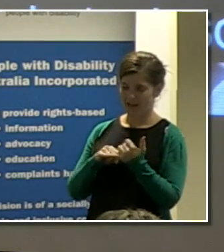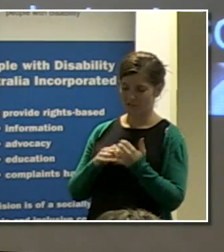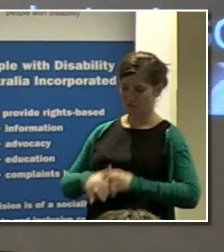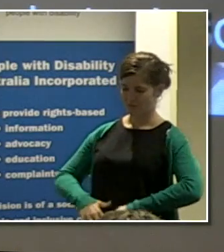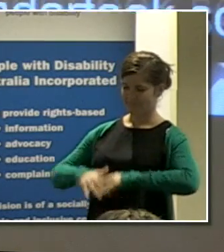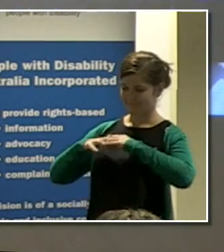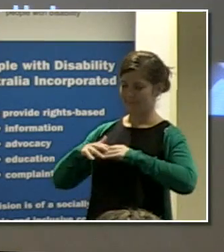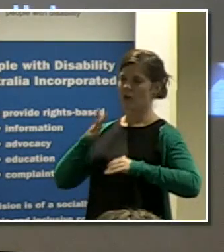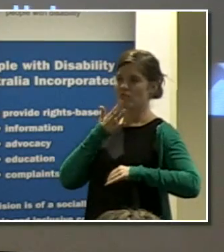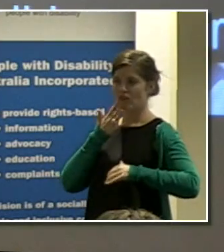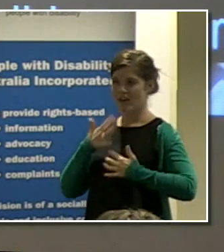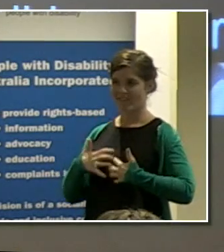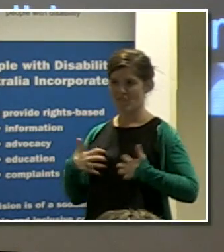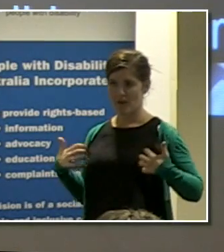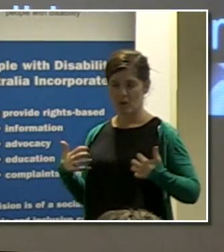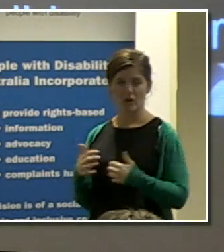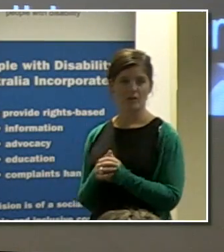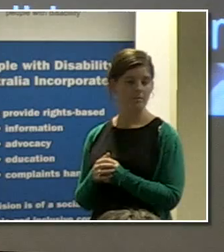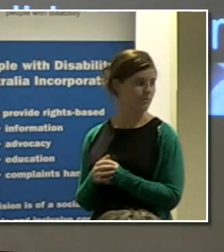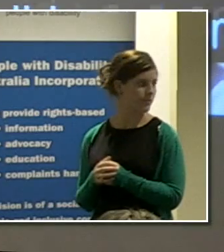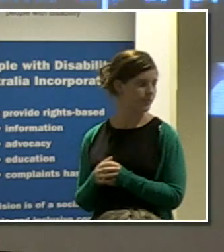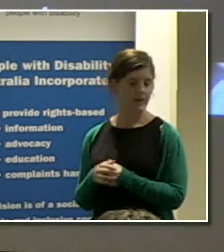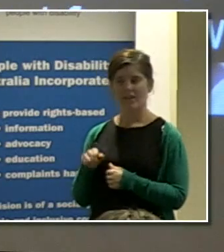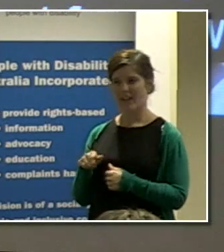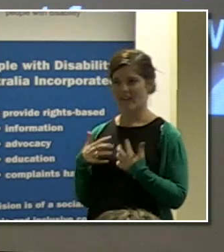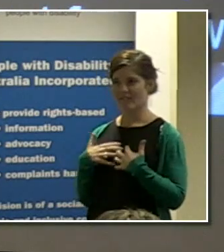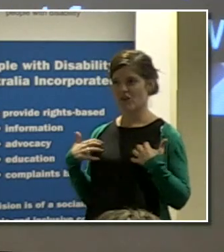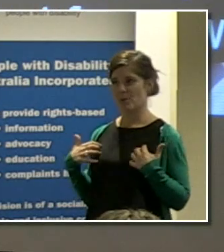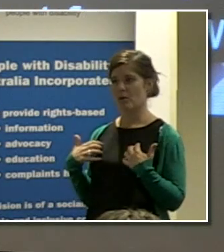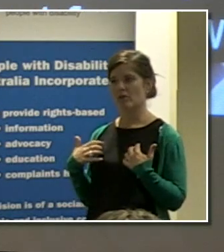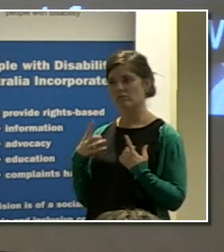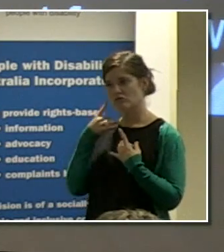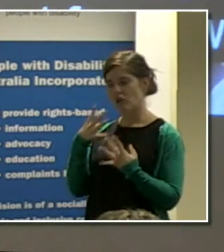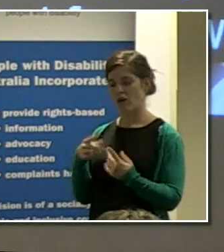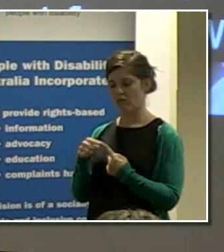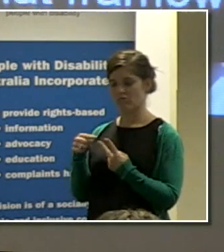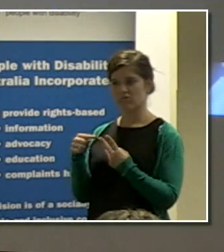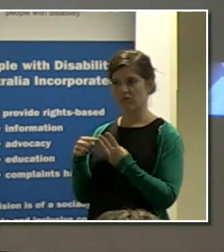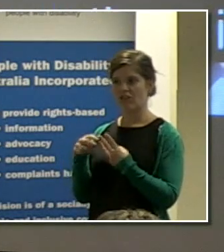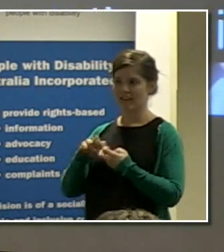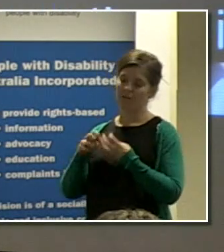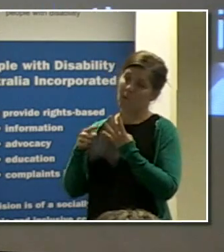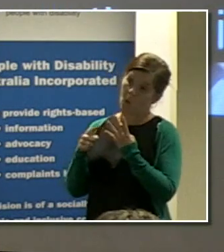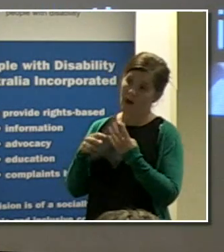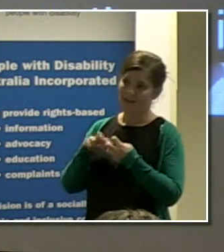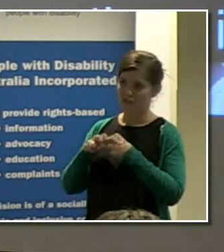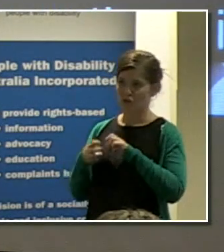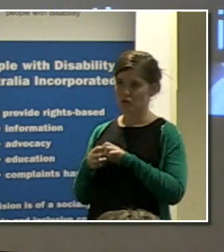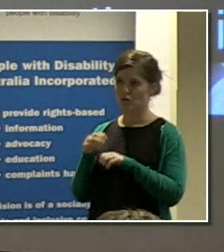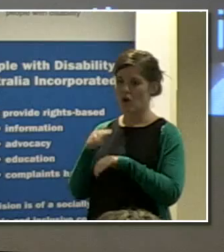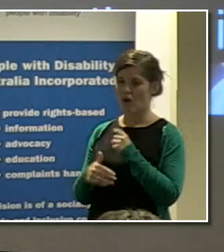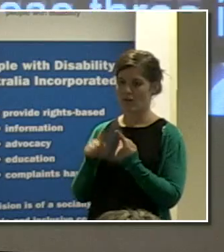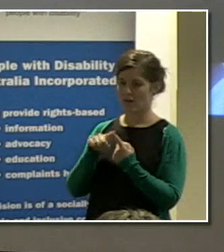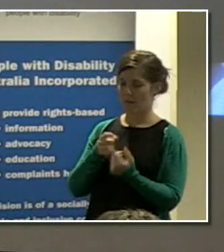framework. And that framework really identified those three issues four issues. What's the